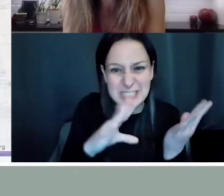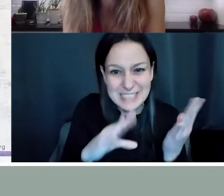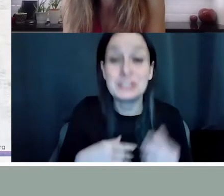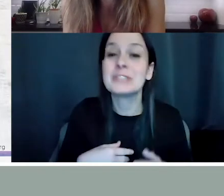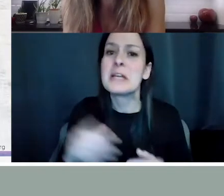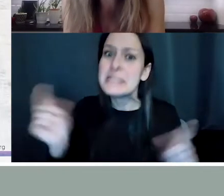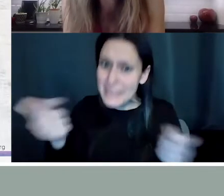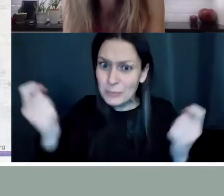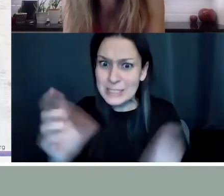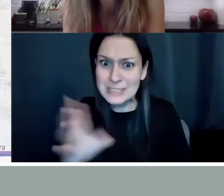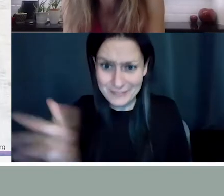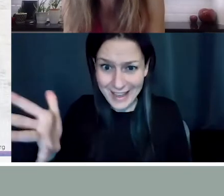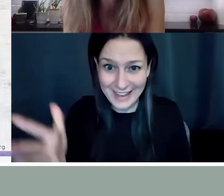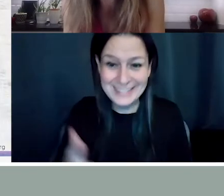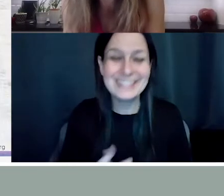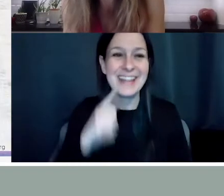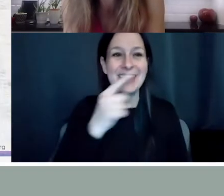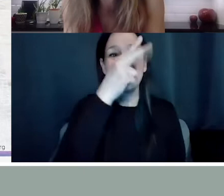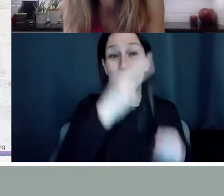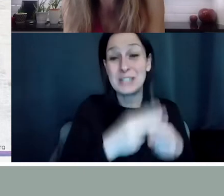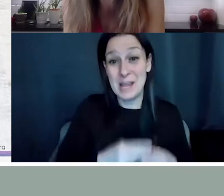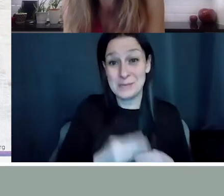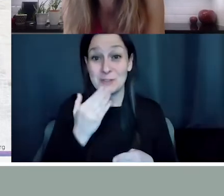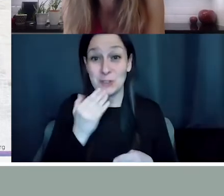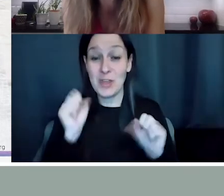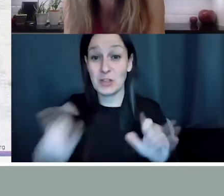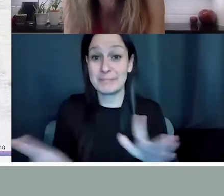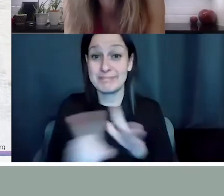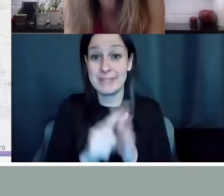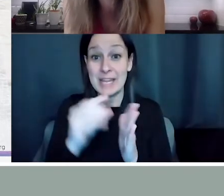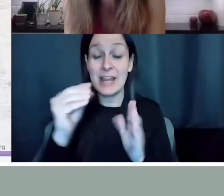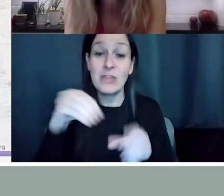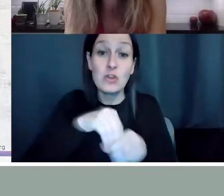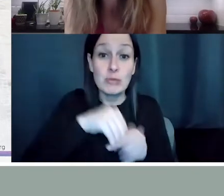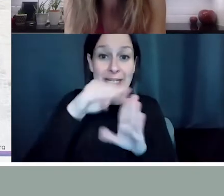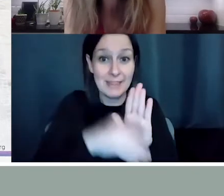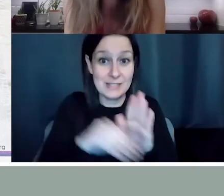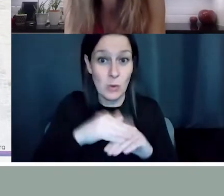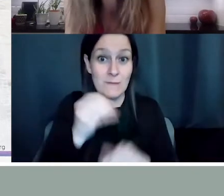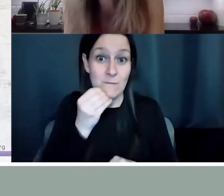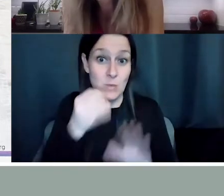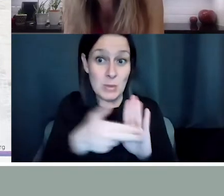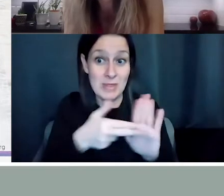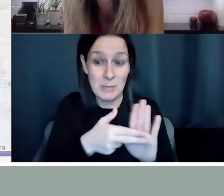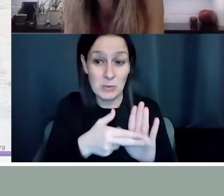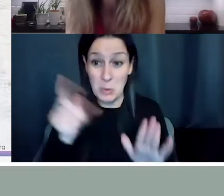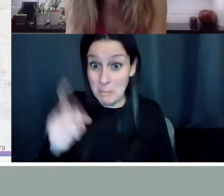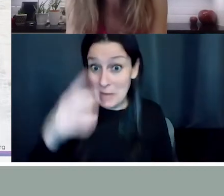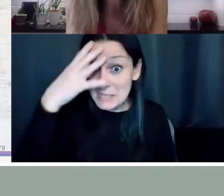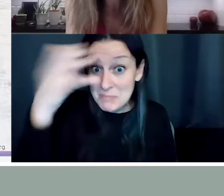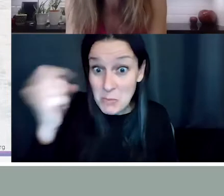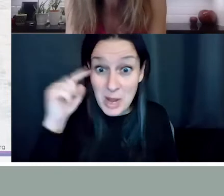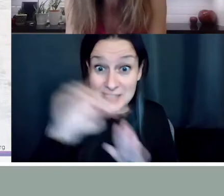all names of sugar that could appear in the ingredient list on the food label. So don't feel like you have to memorize this